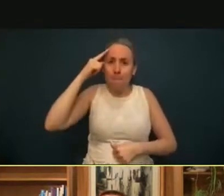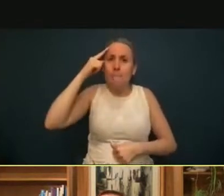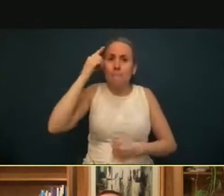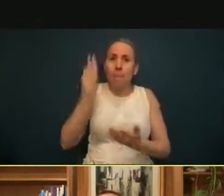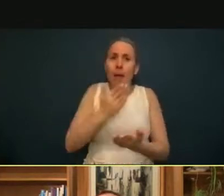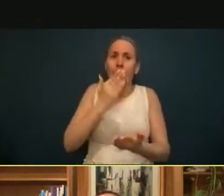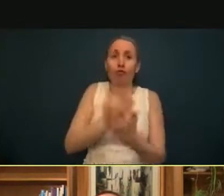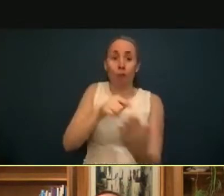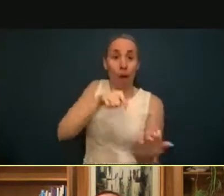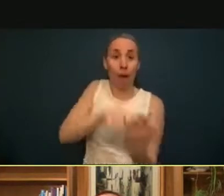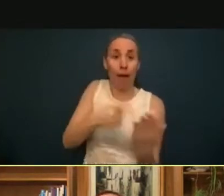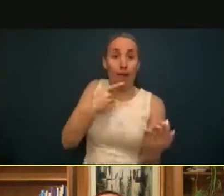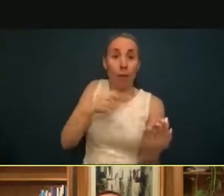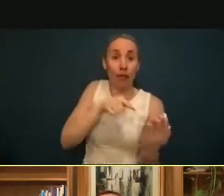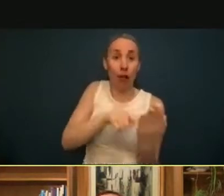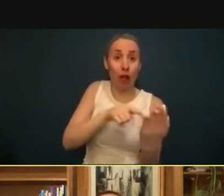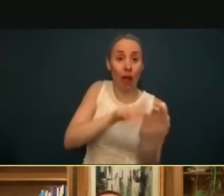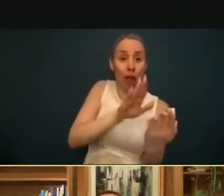accessible to me, which